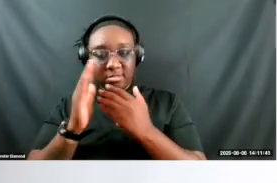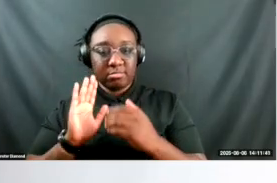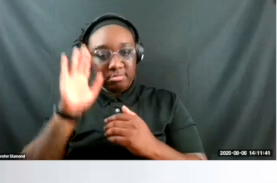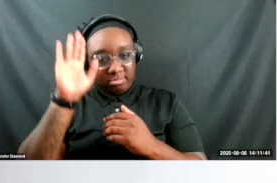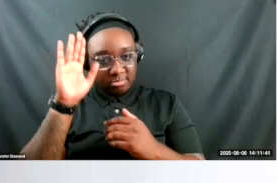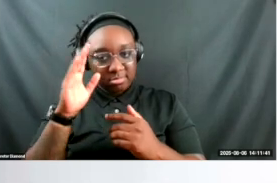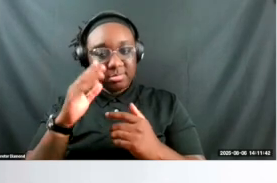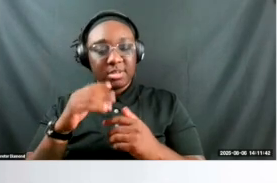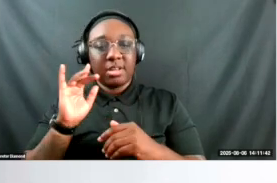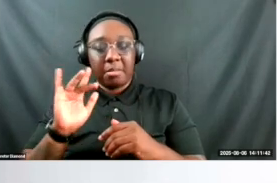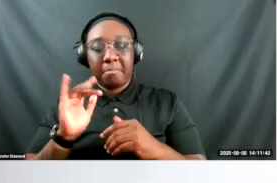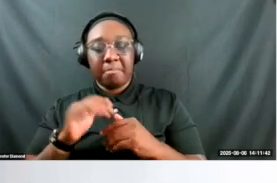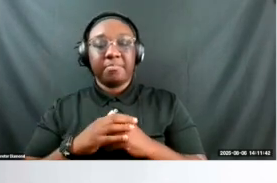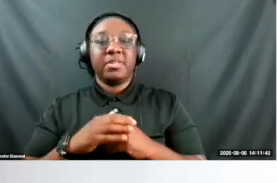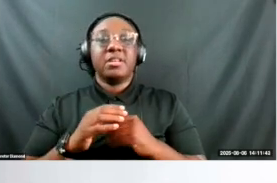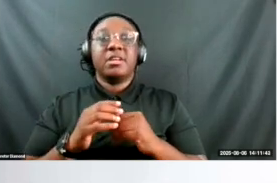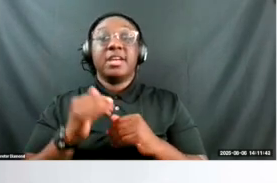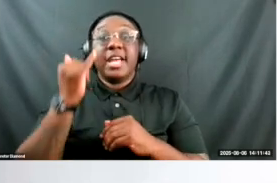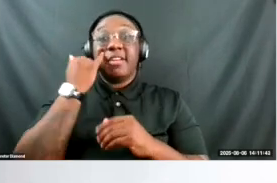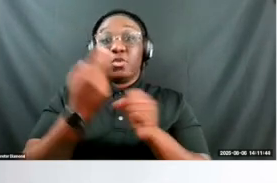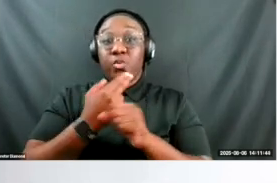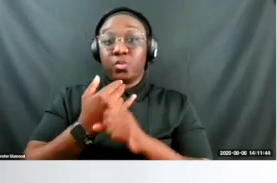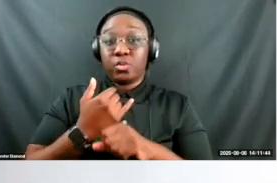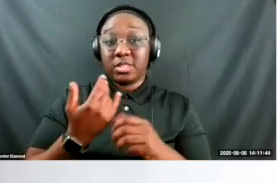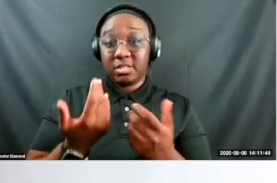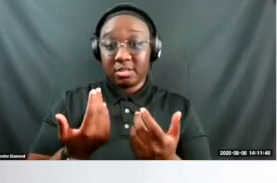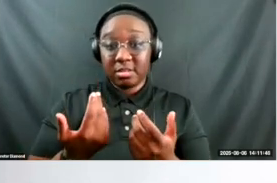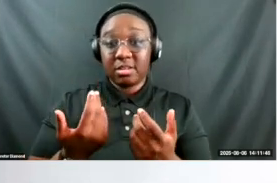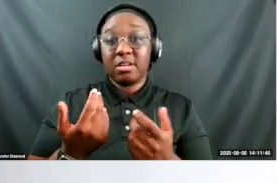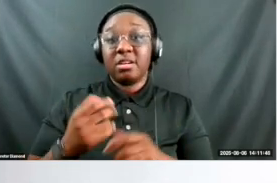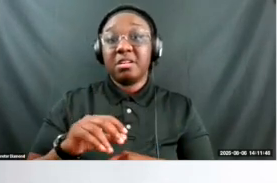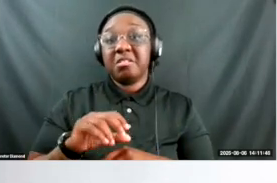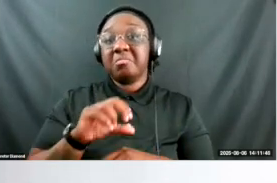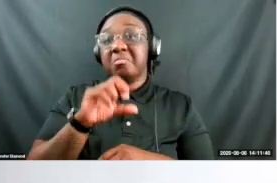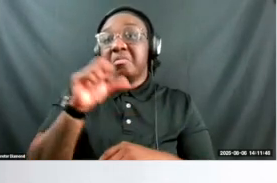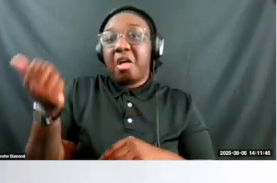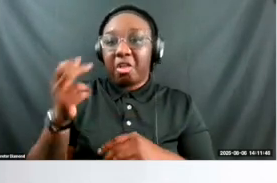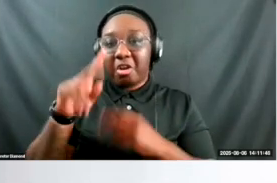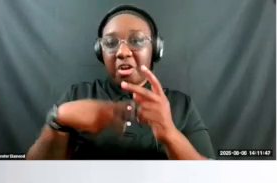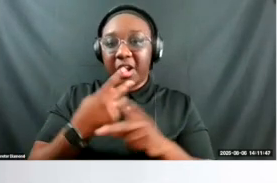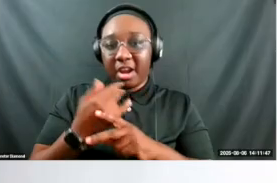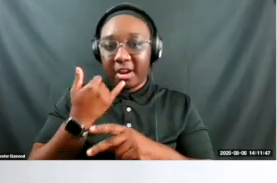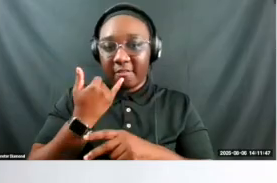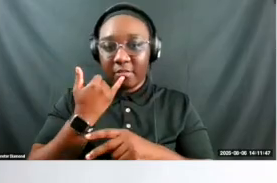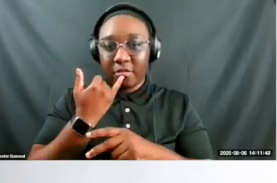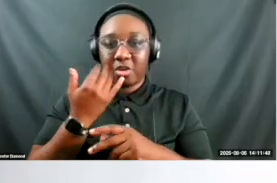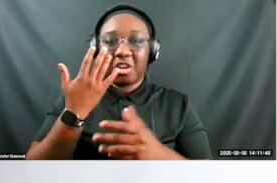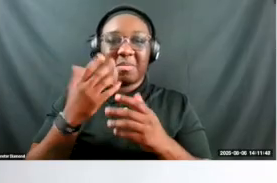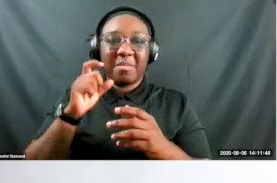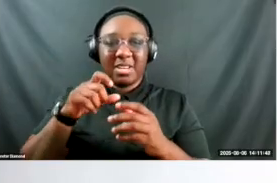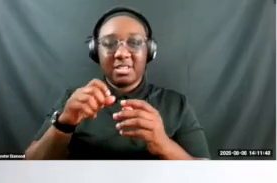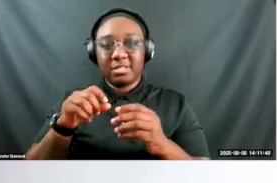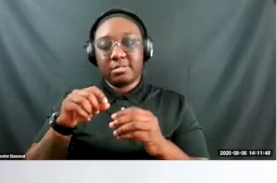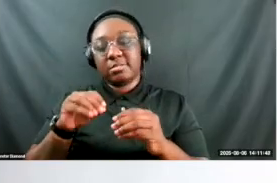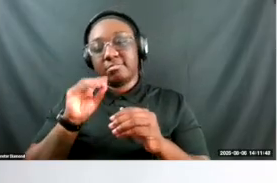on the Zoom navigation bar, and then click on Raise Hand. For those joining by phone, please be sure to press #2, and